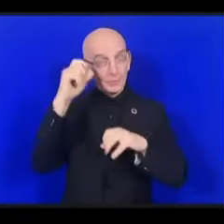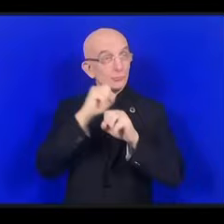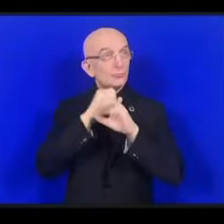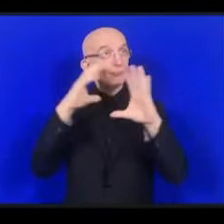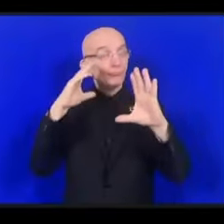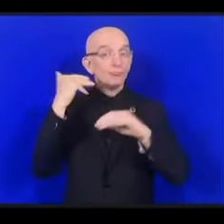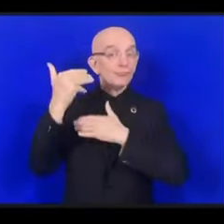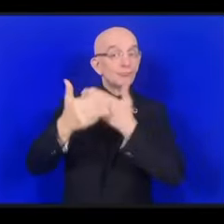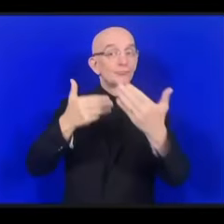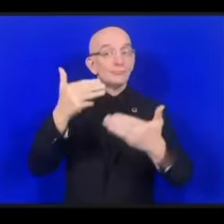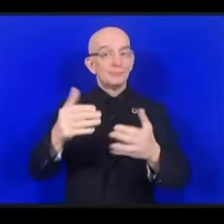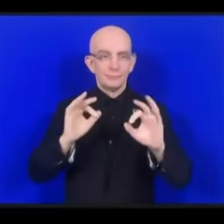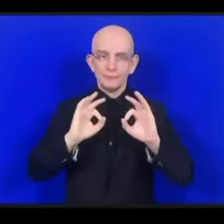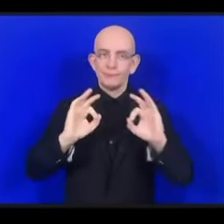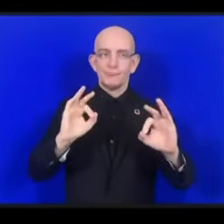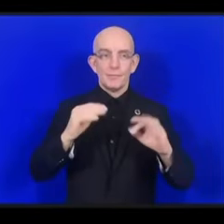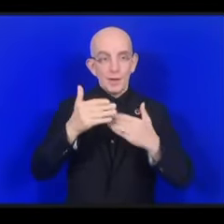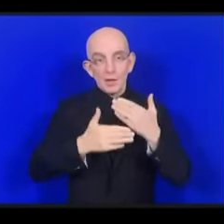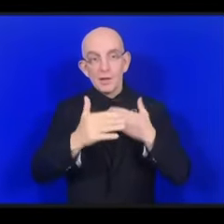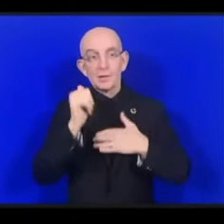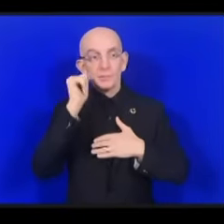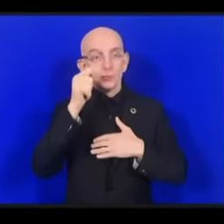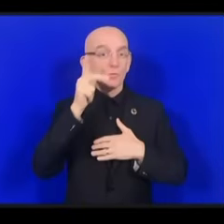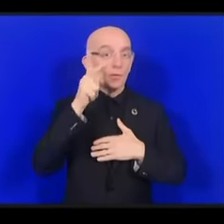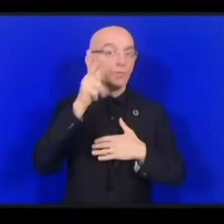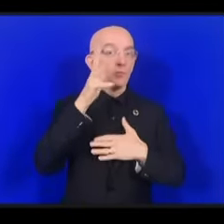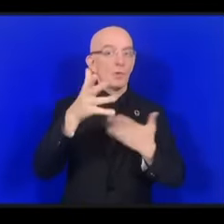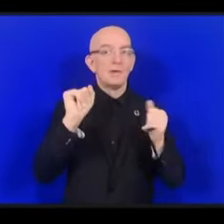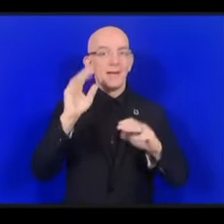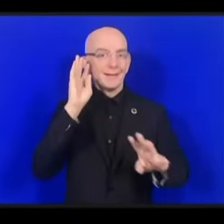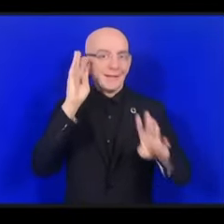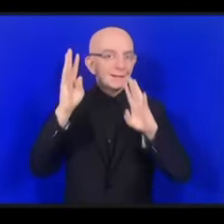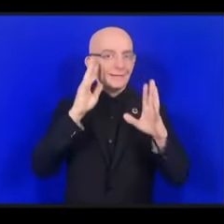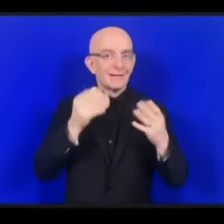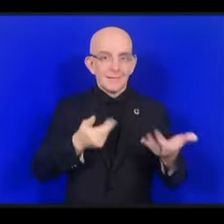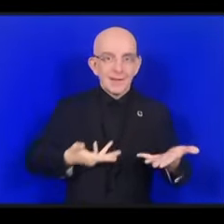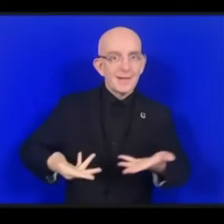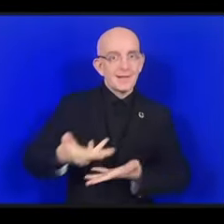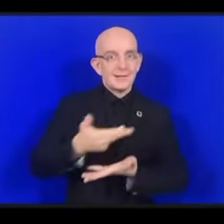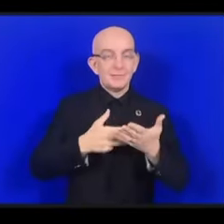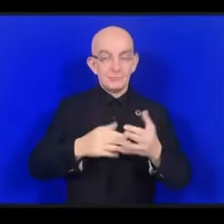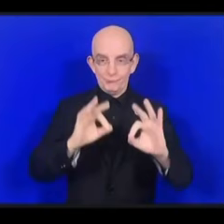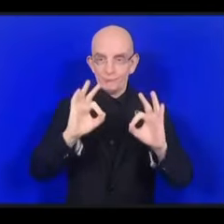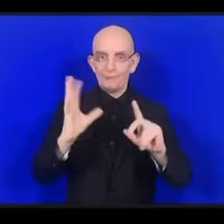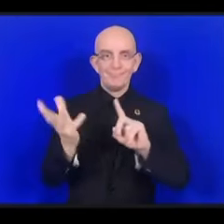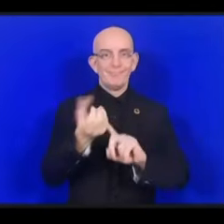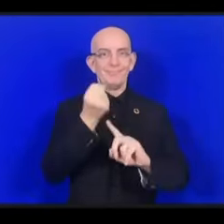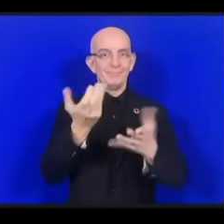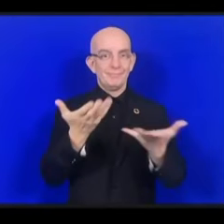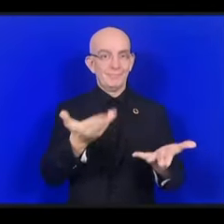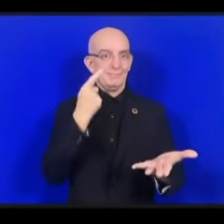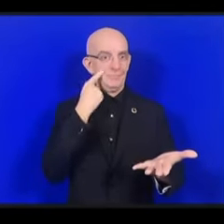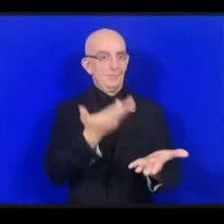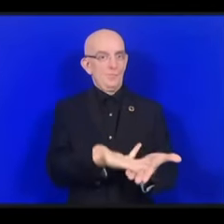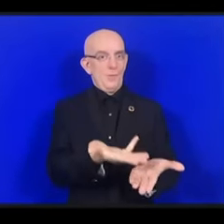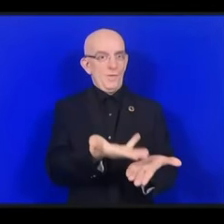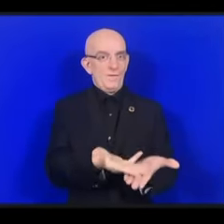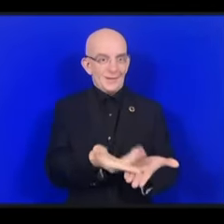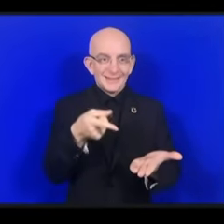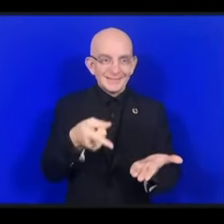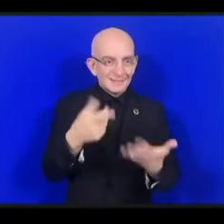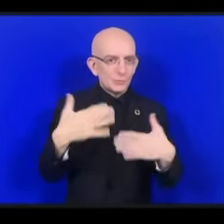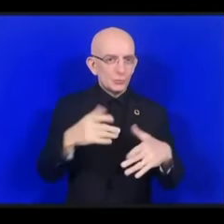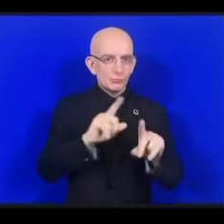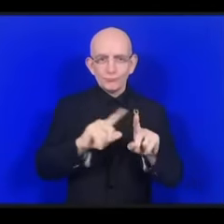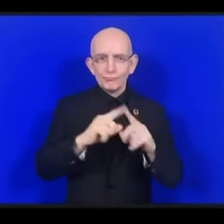reality. The multiple opportunities of the internet are within our grasp. This is an invitation for a collective endeavor